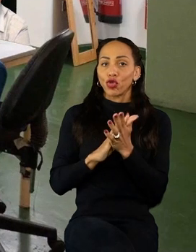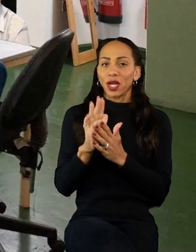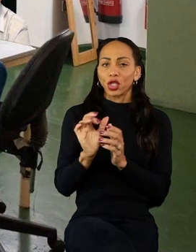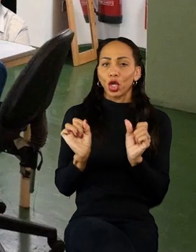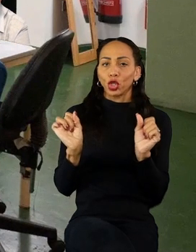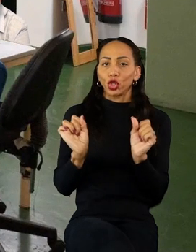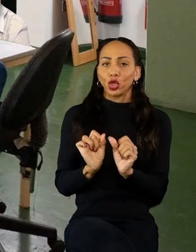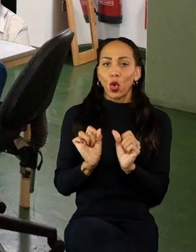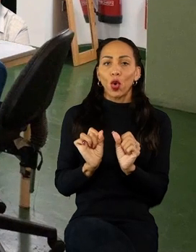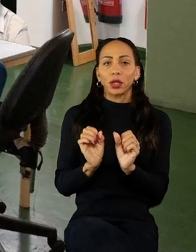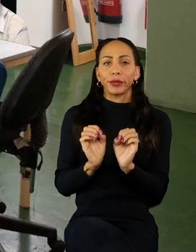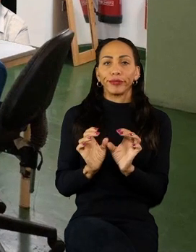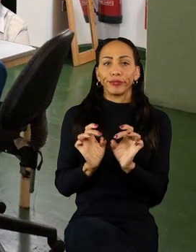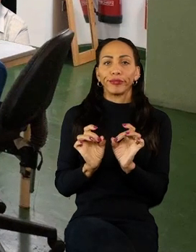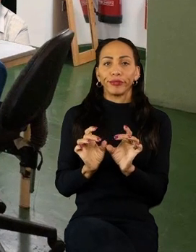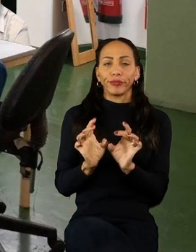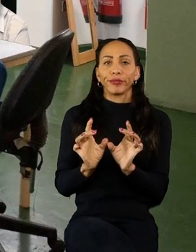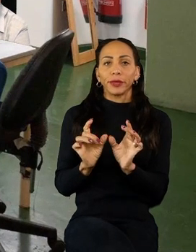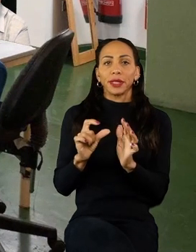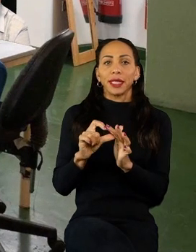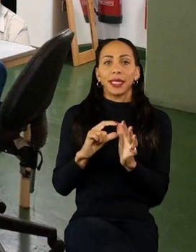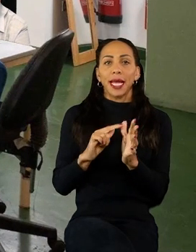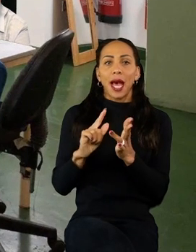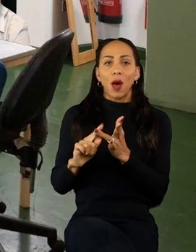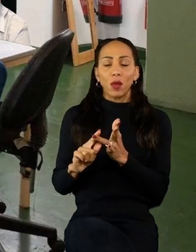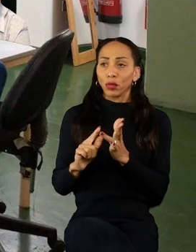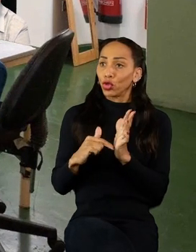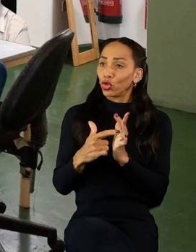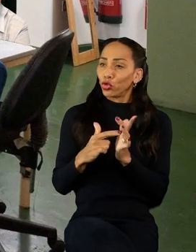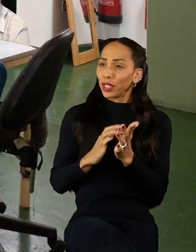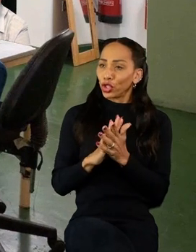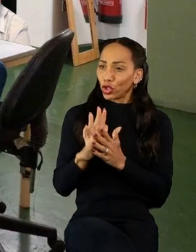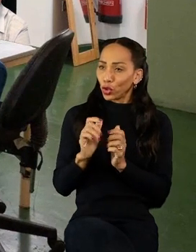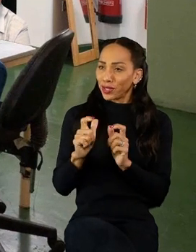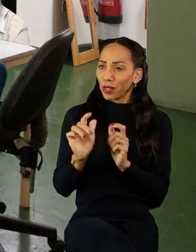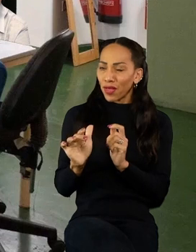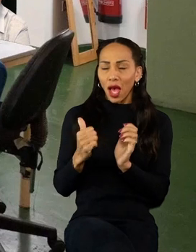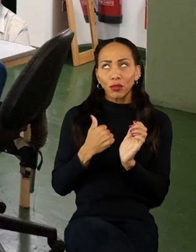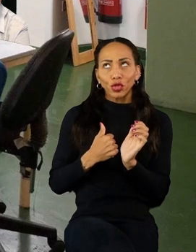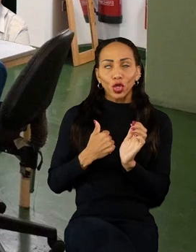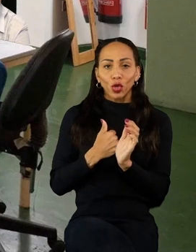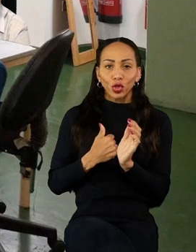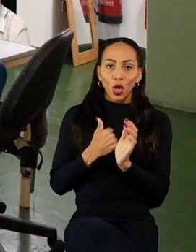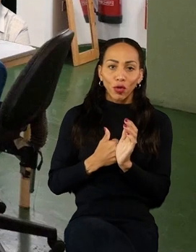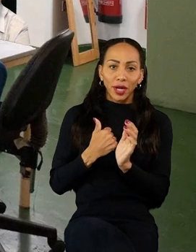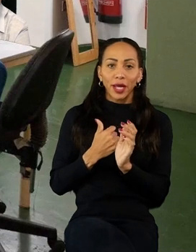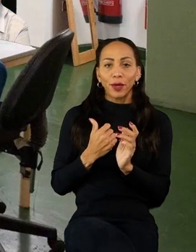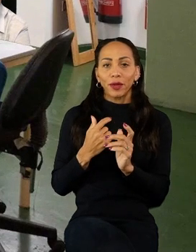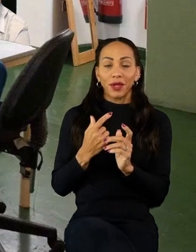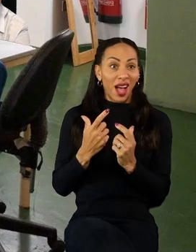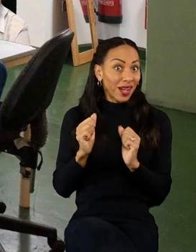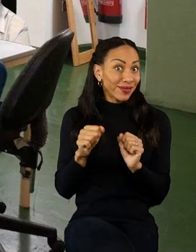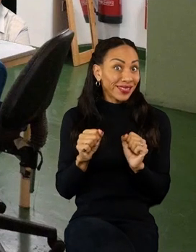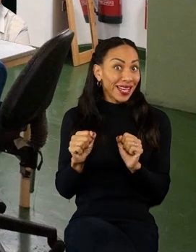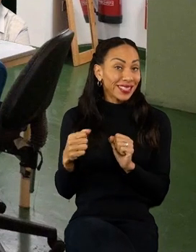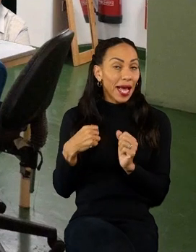conversation. And then literally I was going to ask Trish to do a short little bit about Disability Arts Online. Trish,